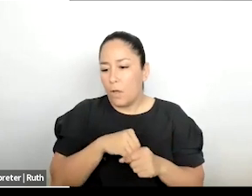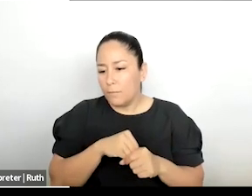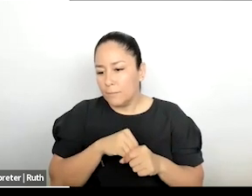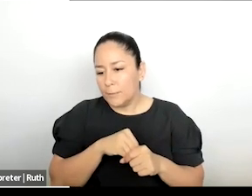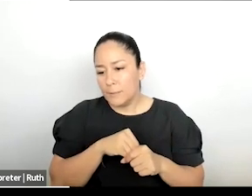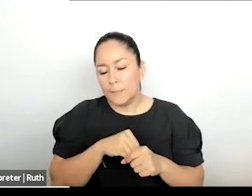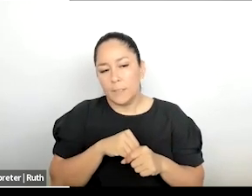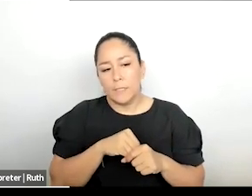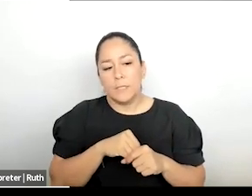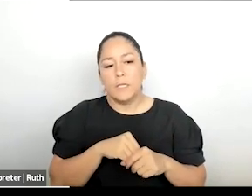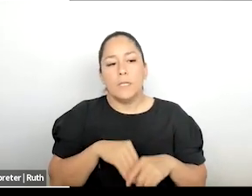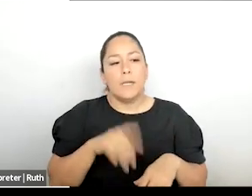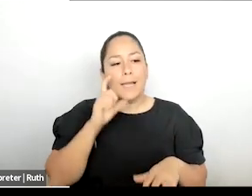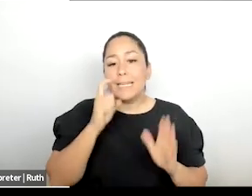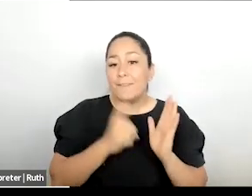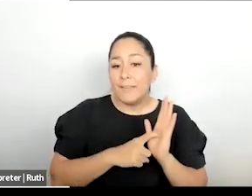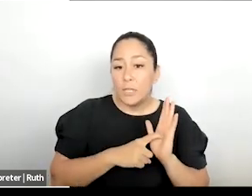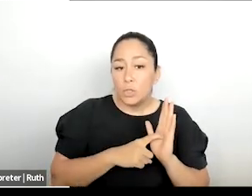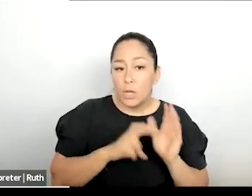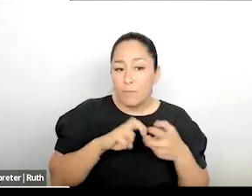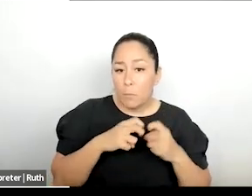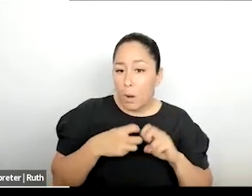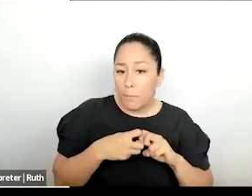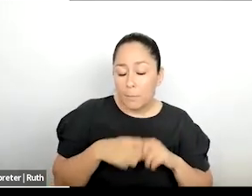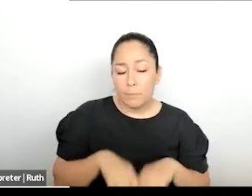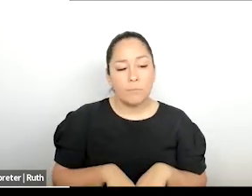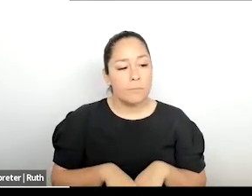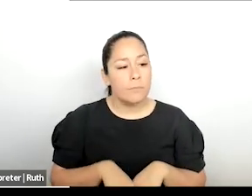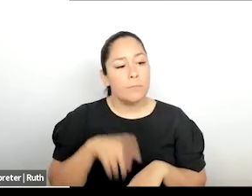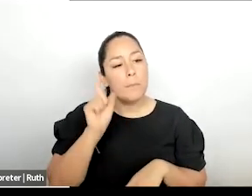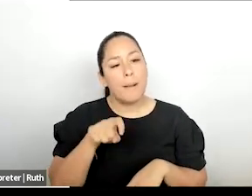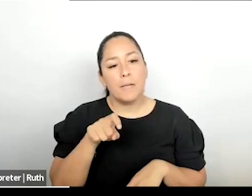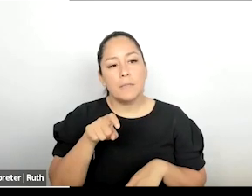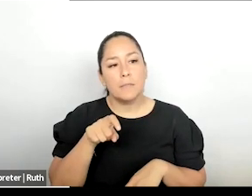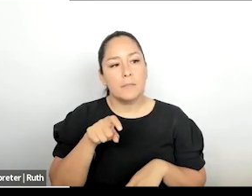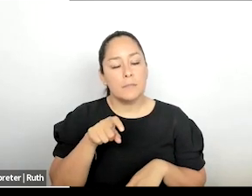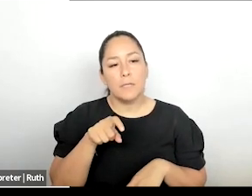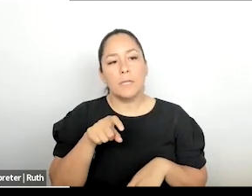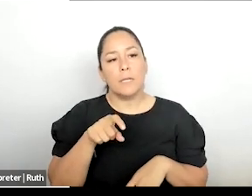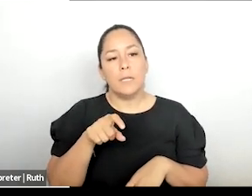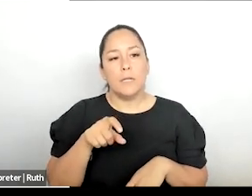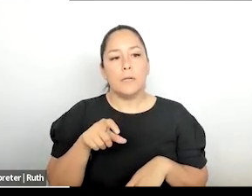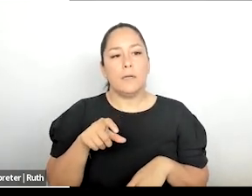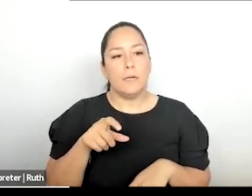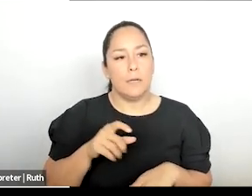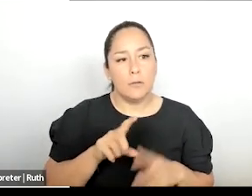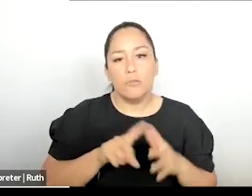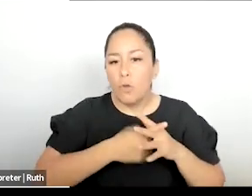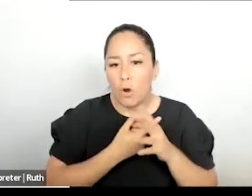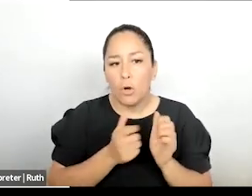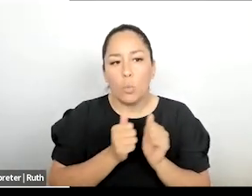in the identification of the problem. They need to be the ones who are beginning